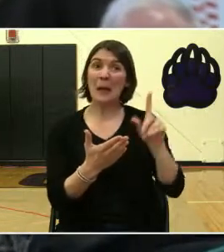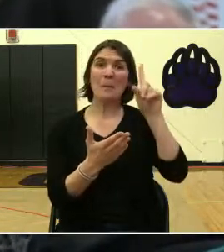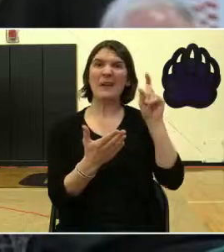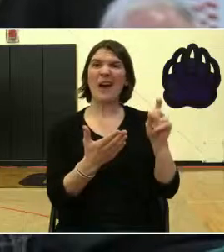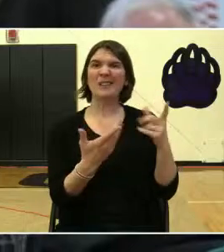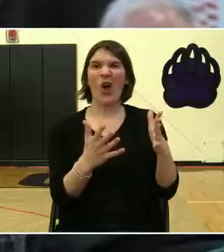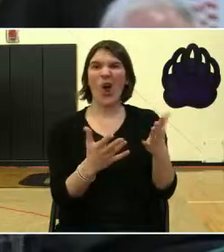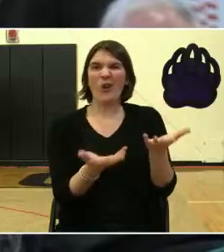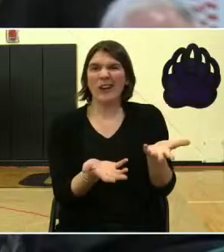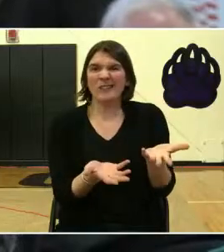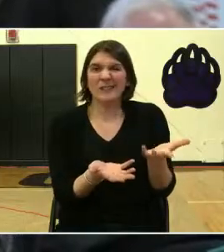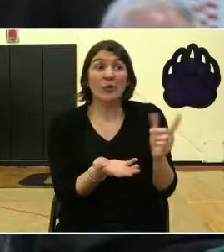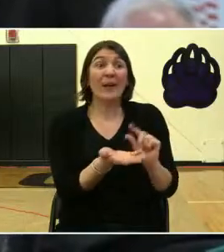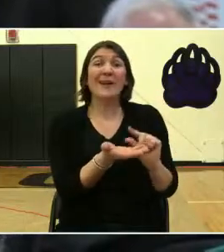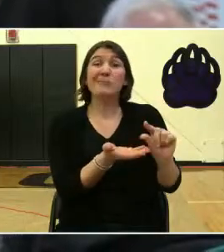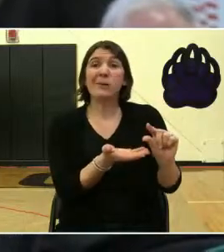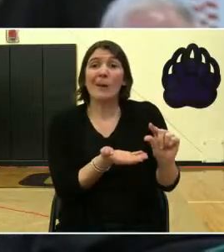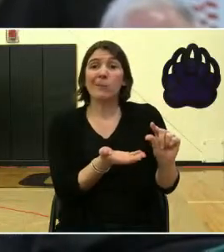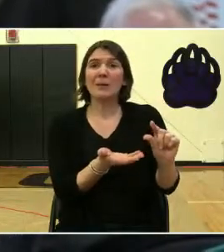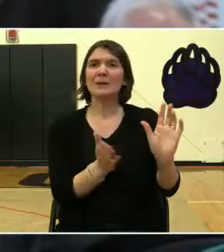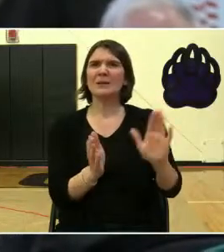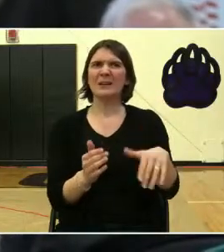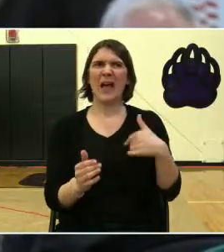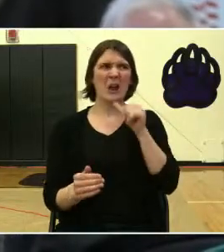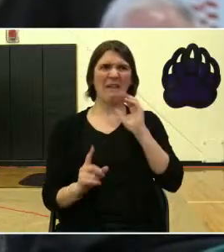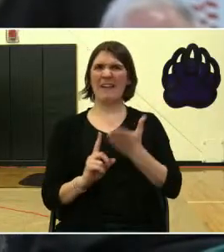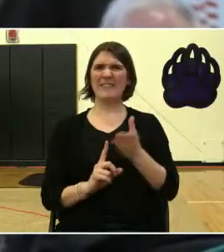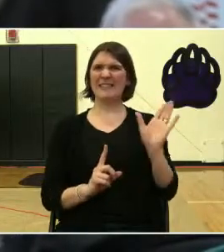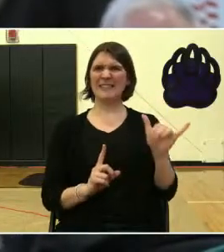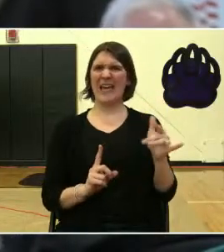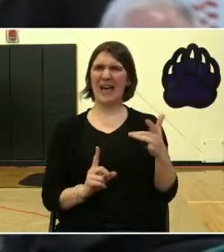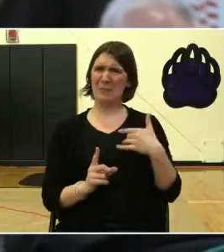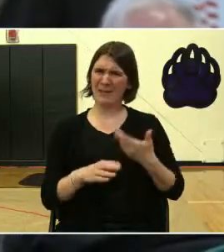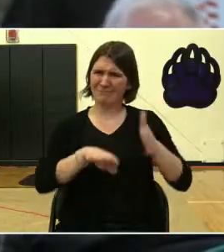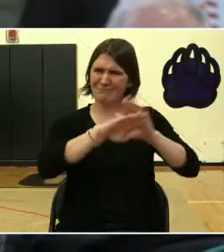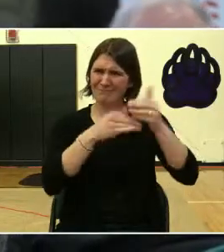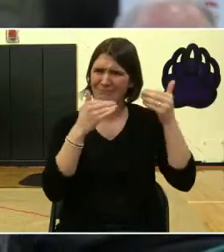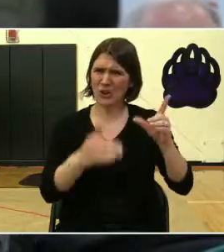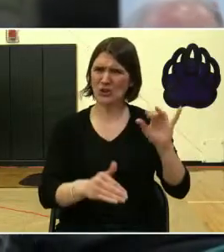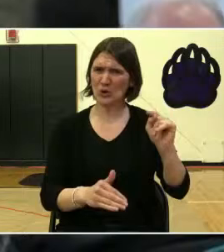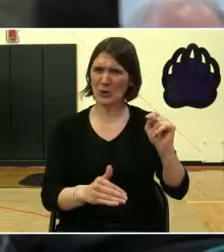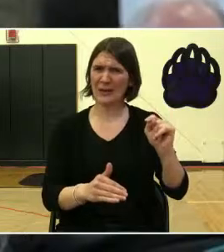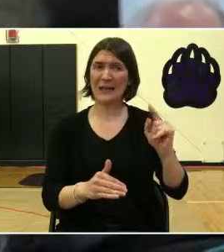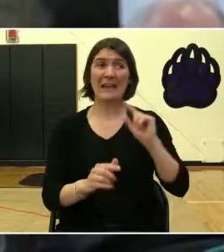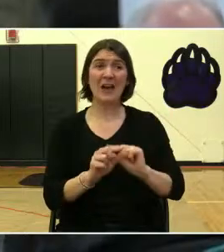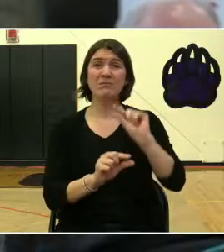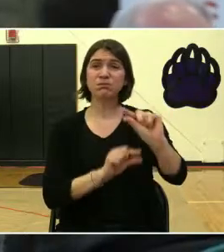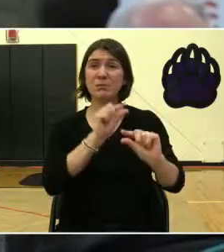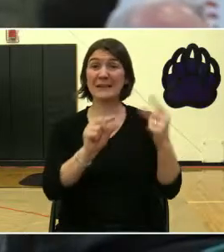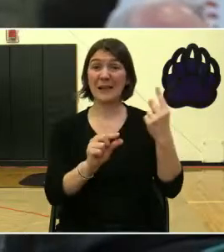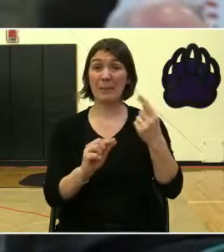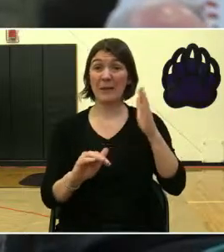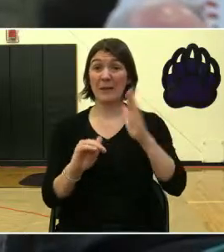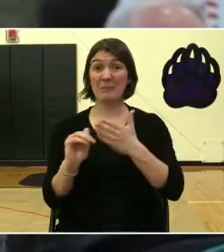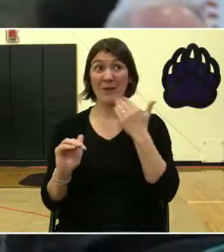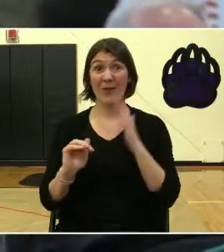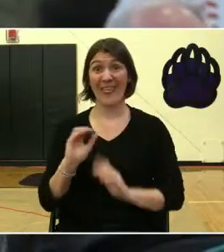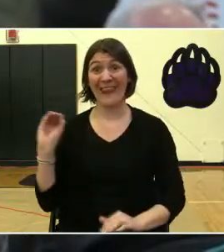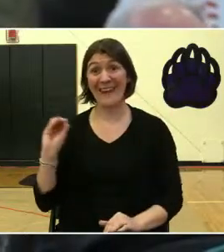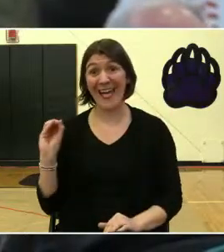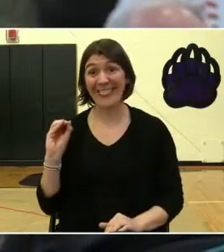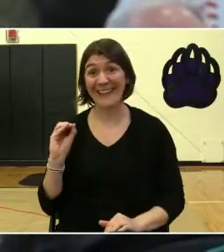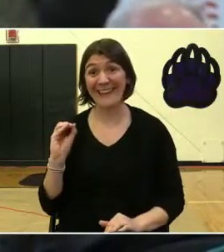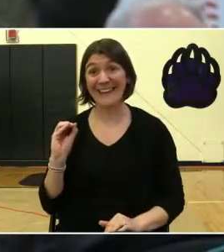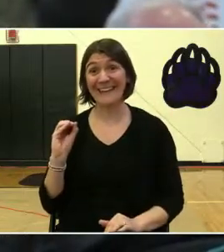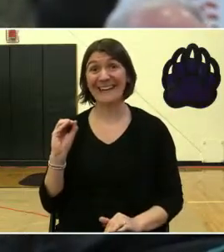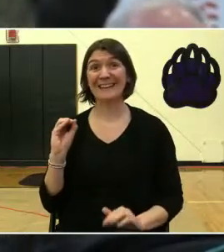inadequate to do actual change is not very convincing because it seems like something would be better than nothing which I